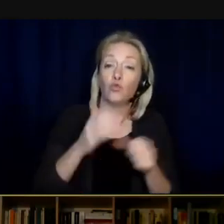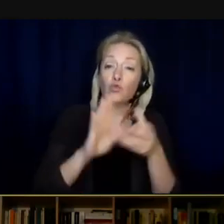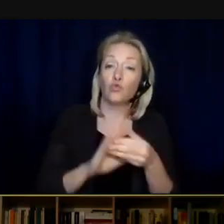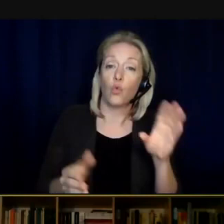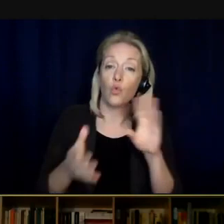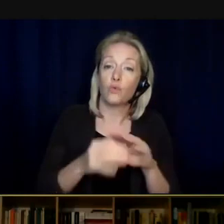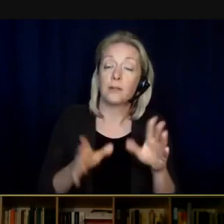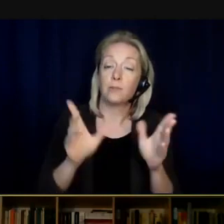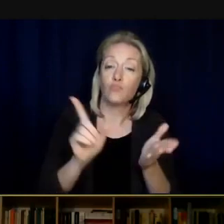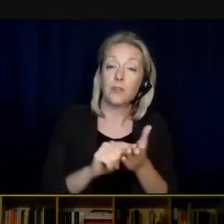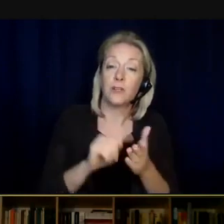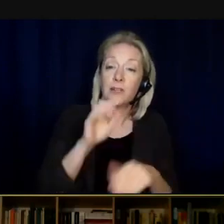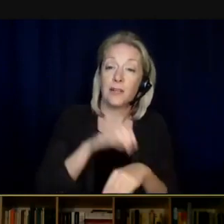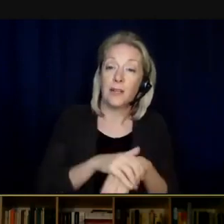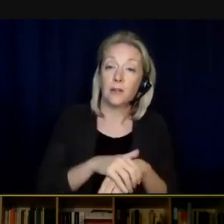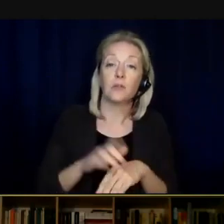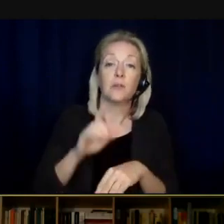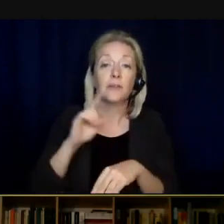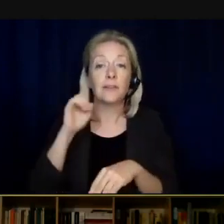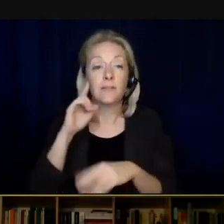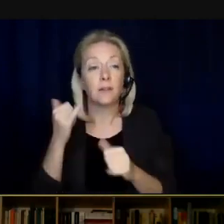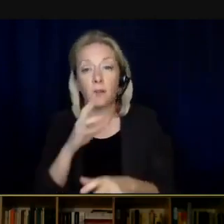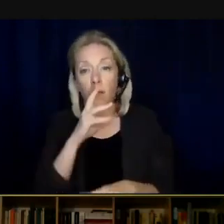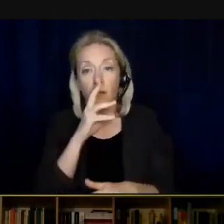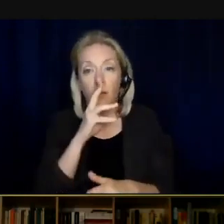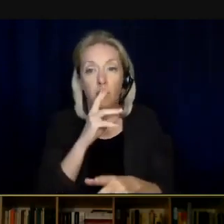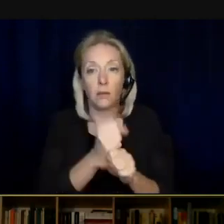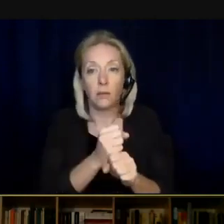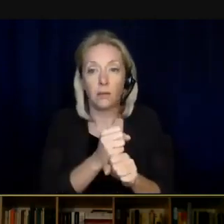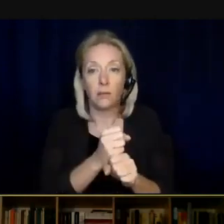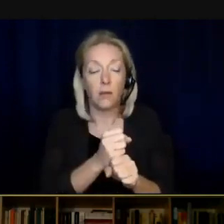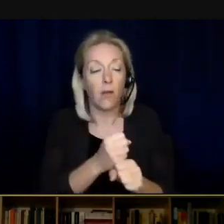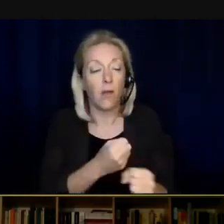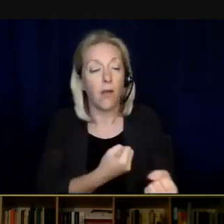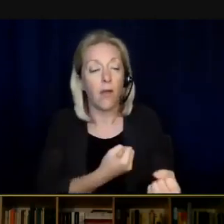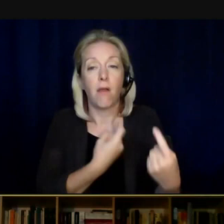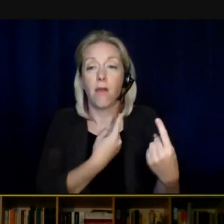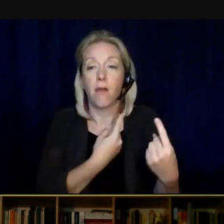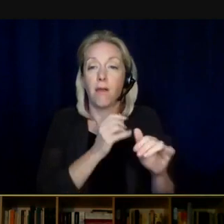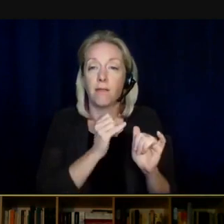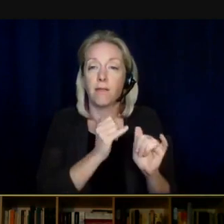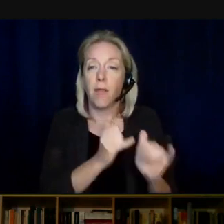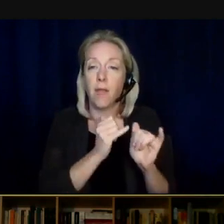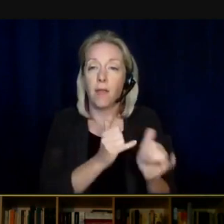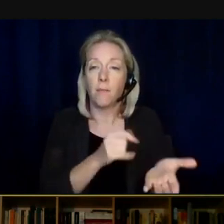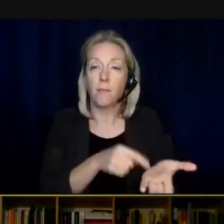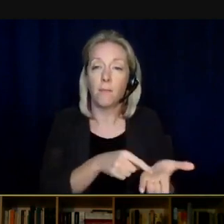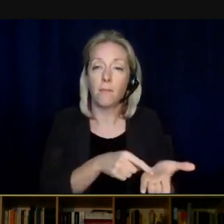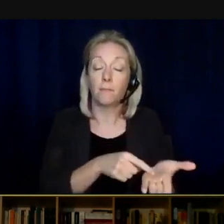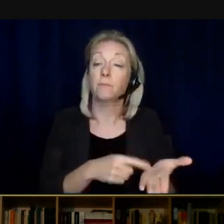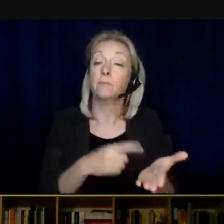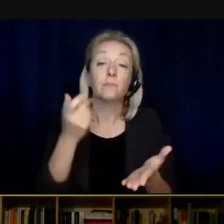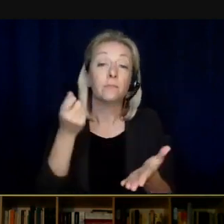was appealing to deaf children and had stories that they could relate to. The stories are